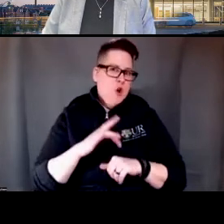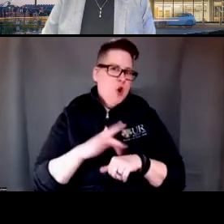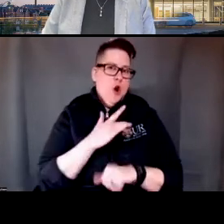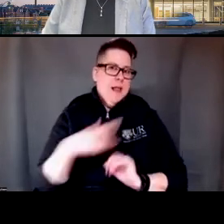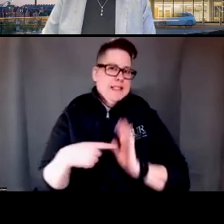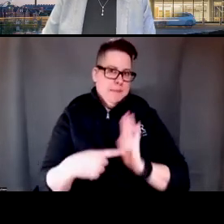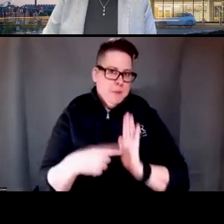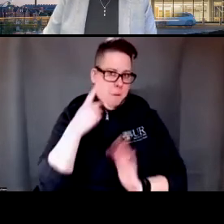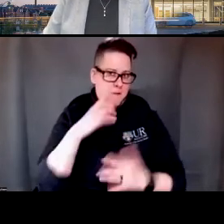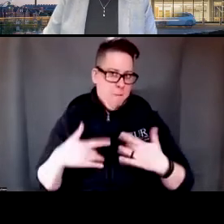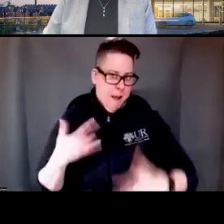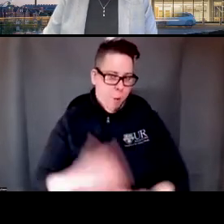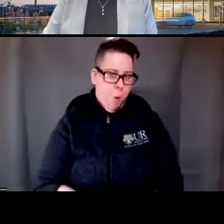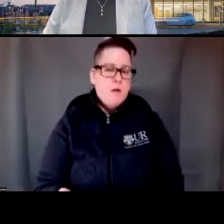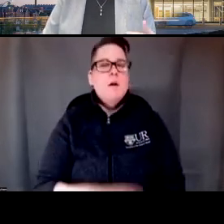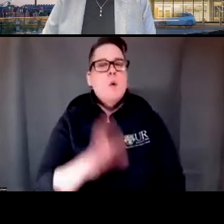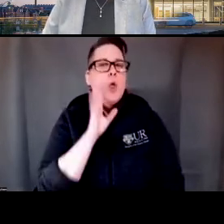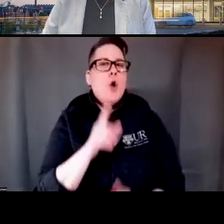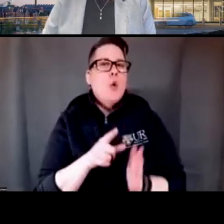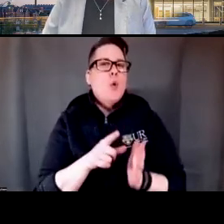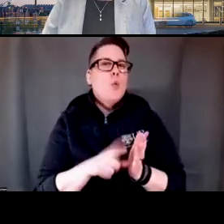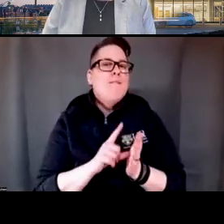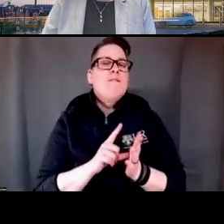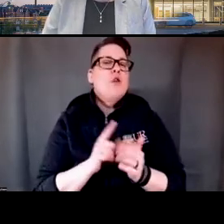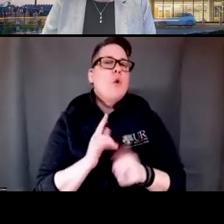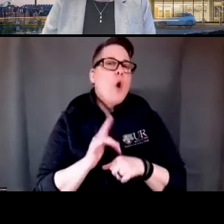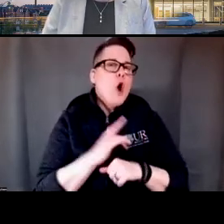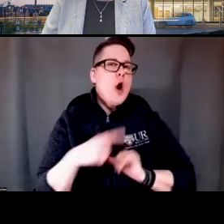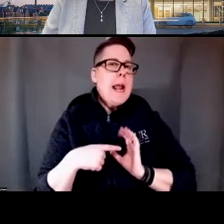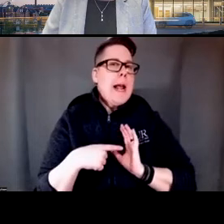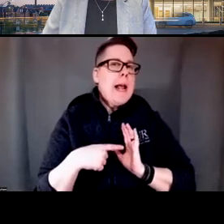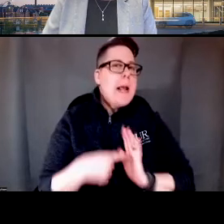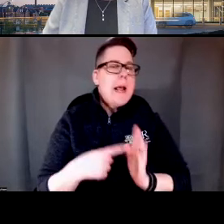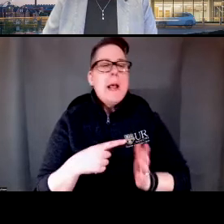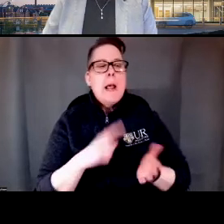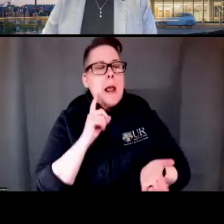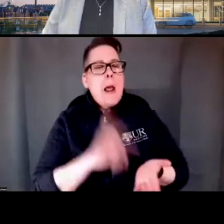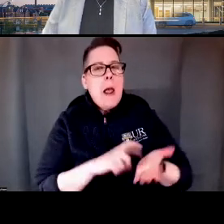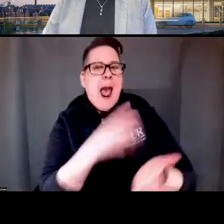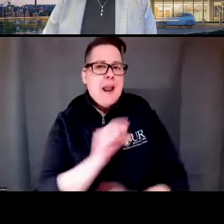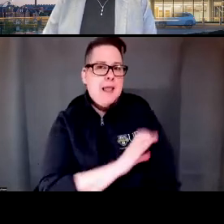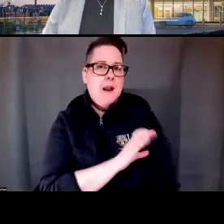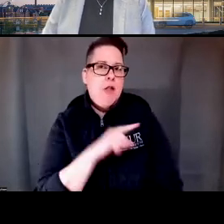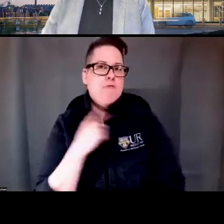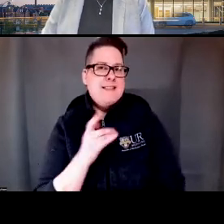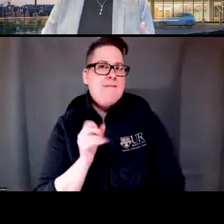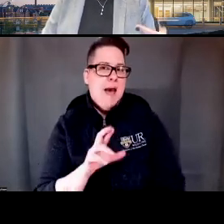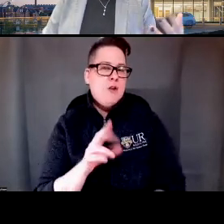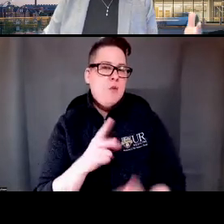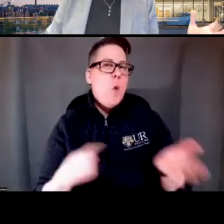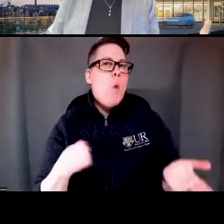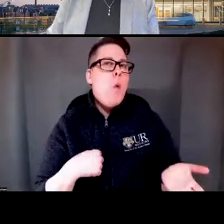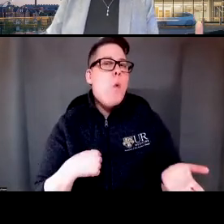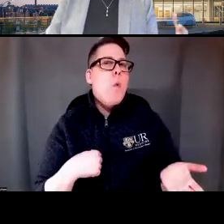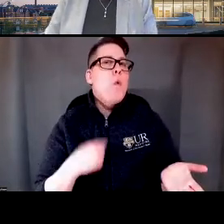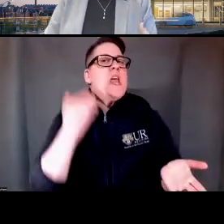is, we're going to review some of the early manifestations and the clinical risk factors that we know might